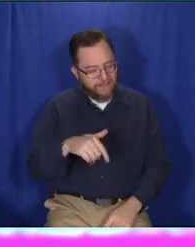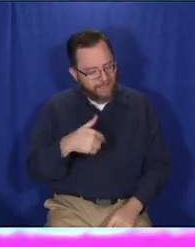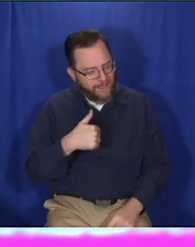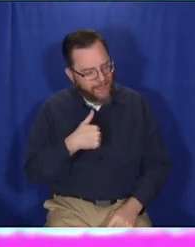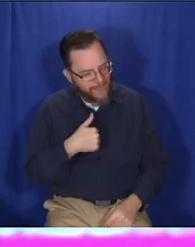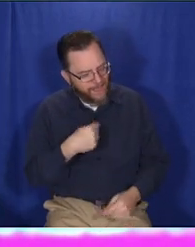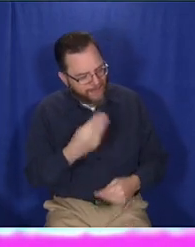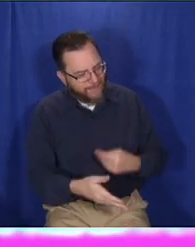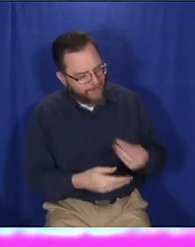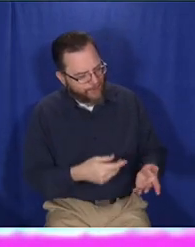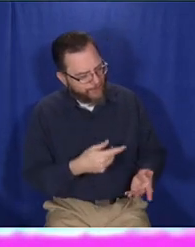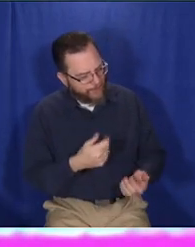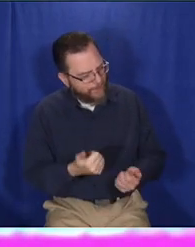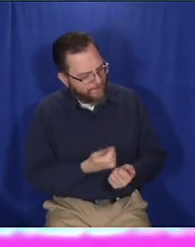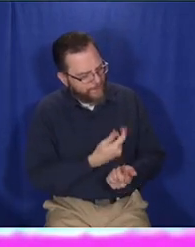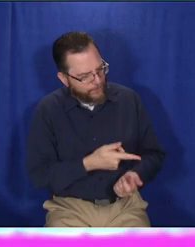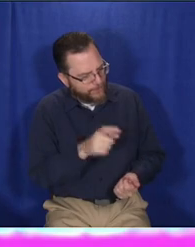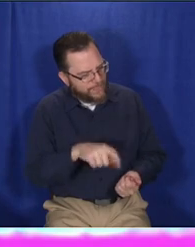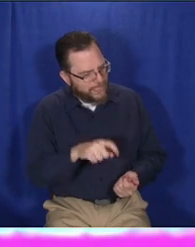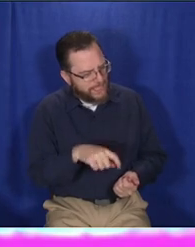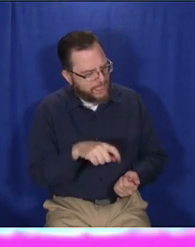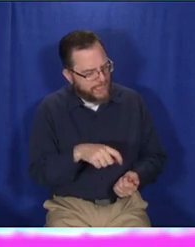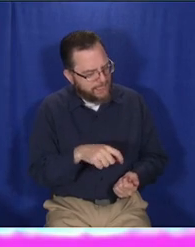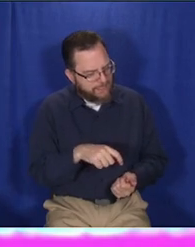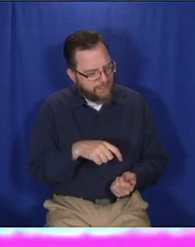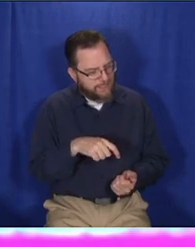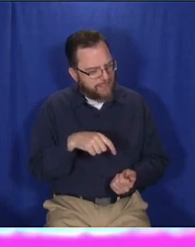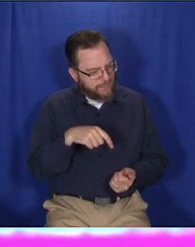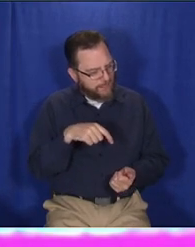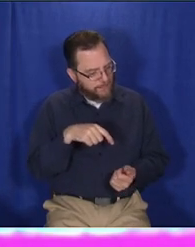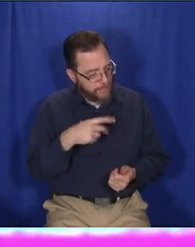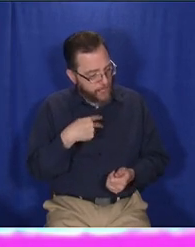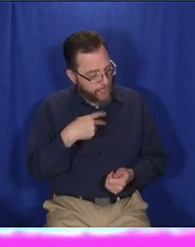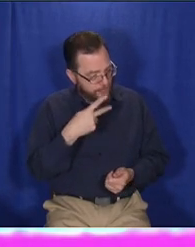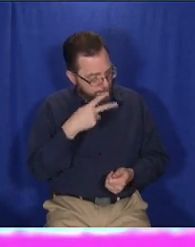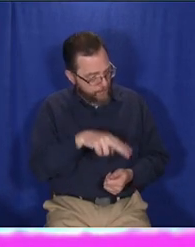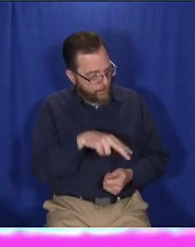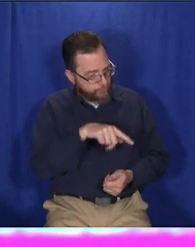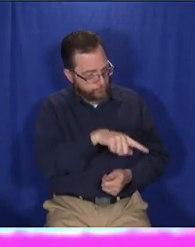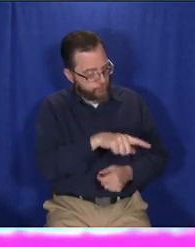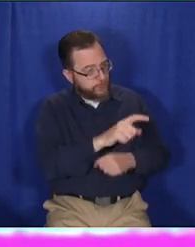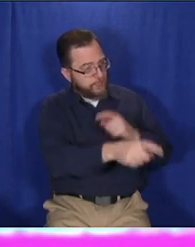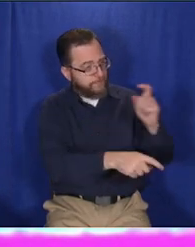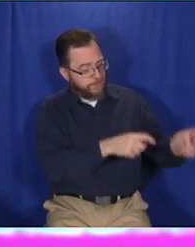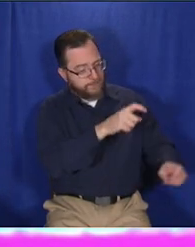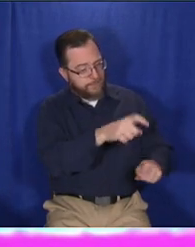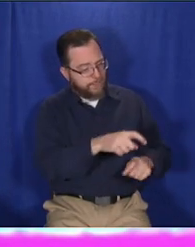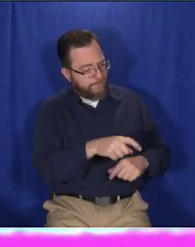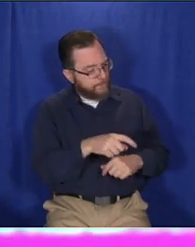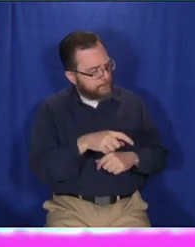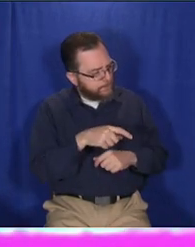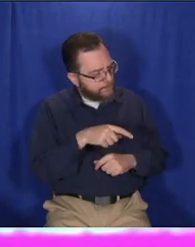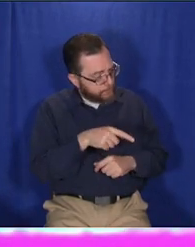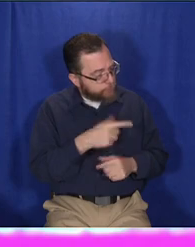now. That when you stretch yourself to be generous, even in a time of scarcity,